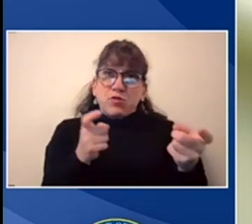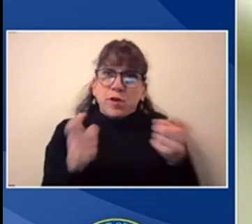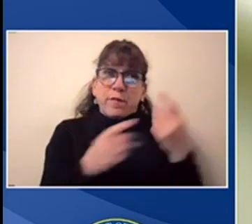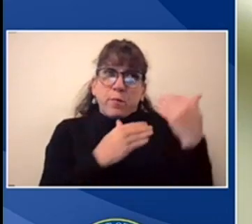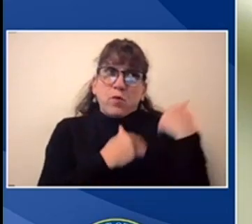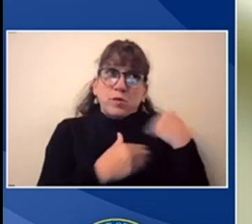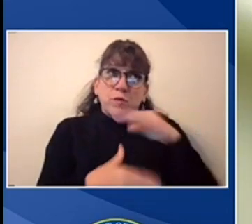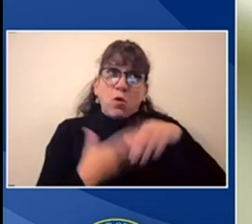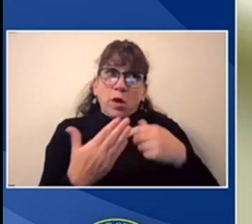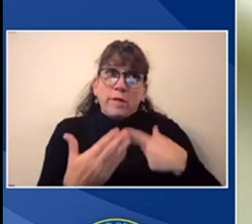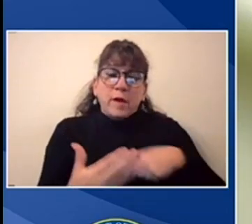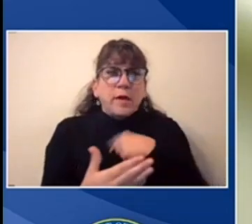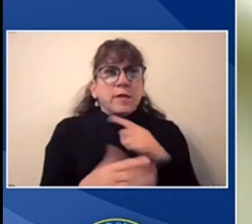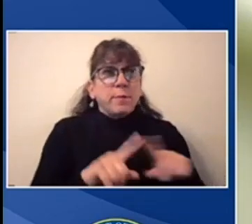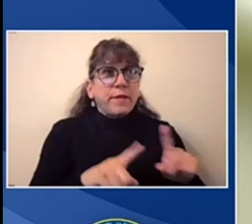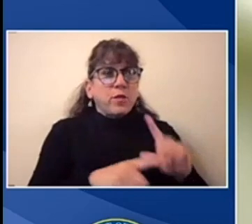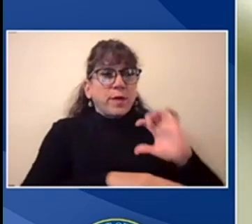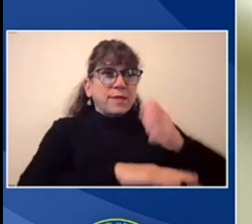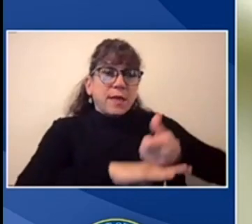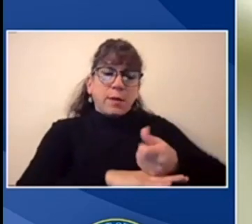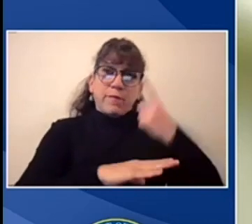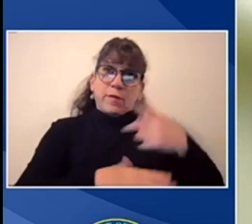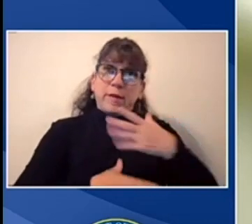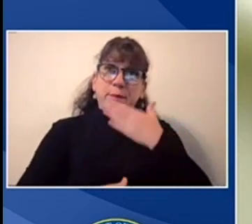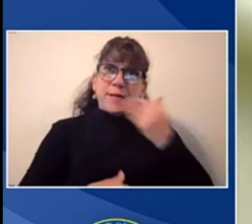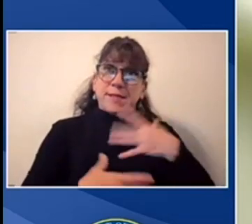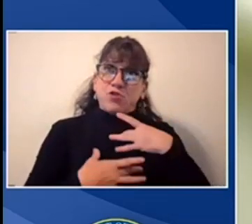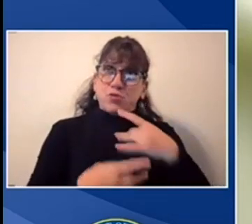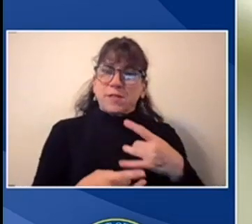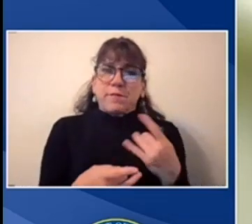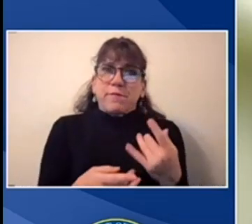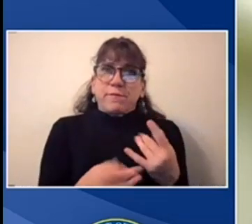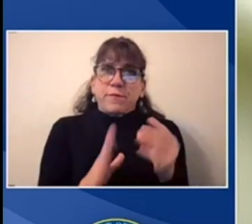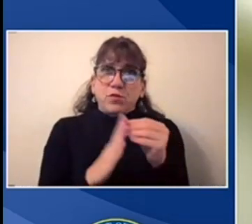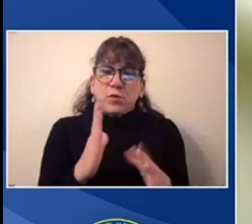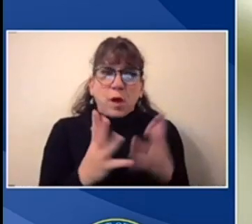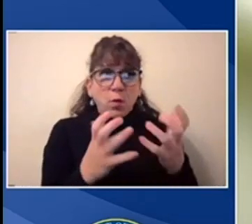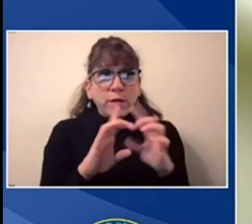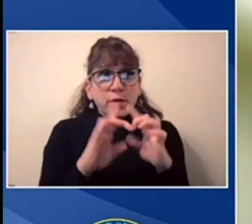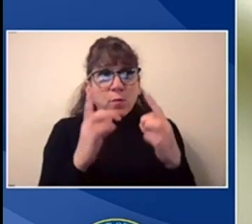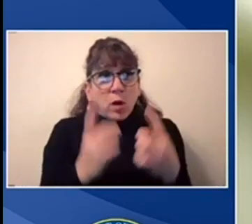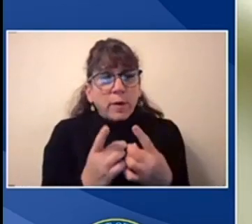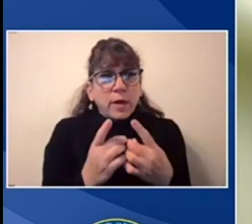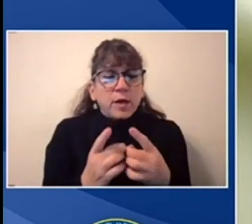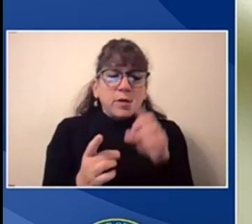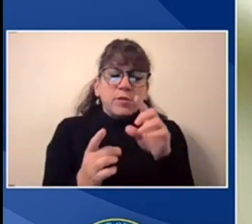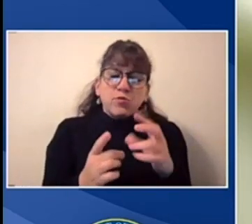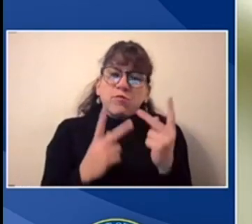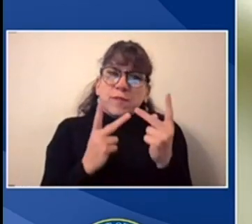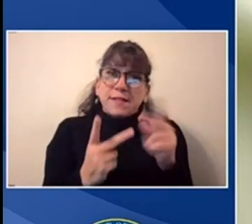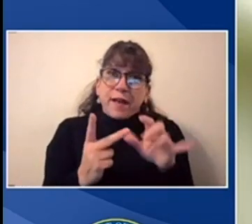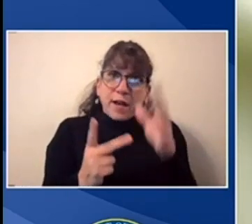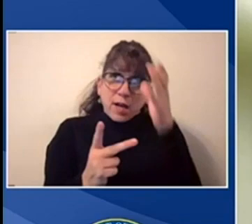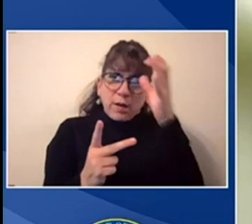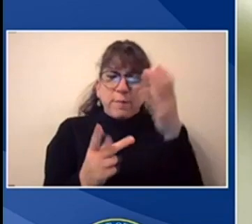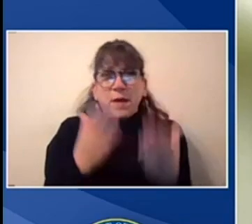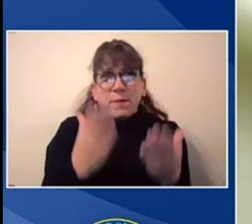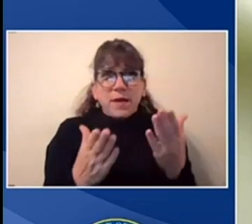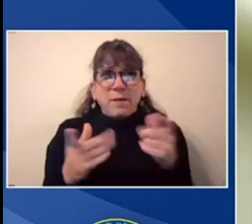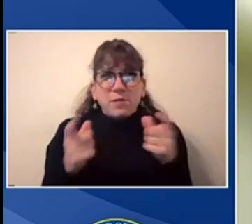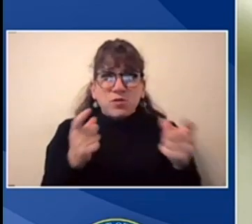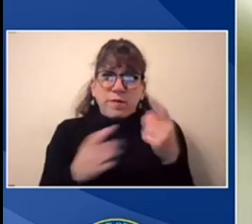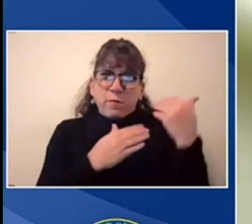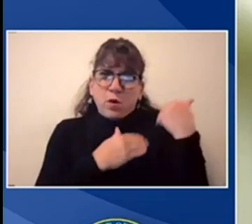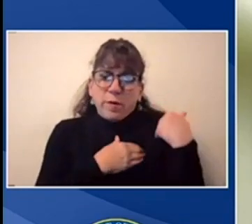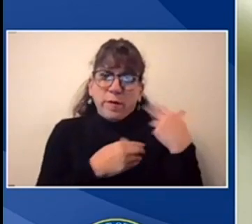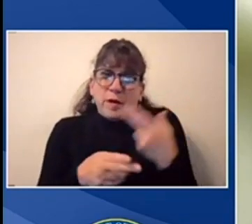implemented for the best interest of the students. So I would like for the department to revisit that concept. While it may be administratively burdensome in the short